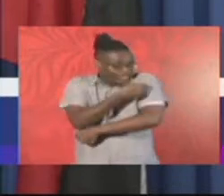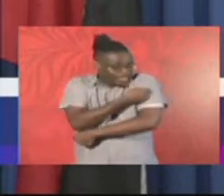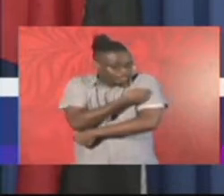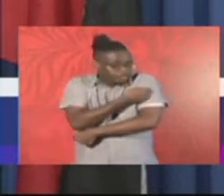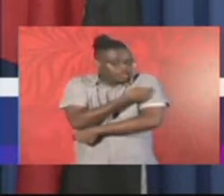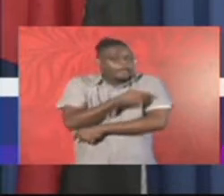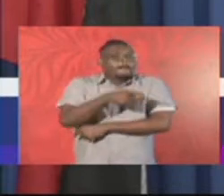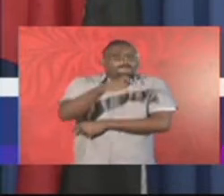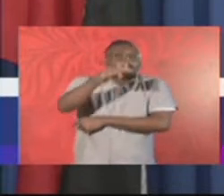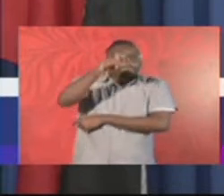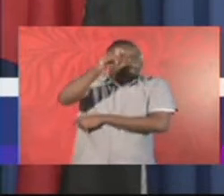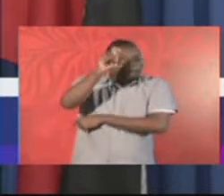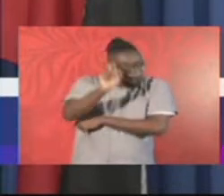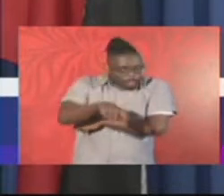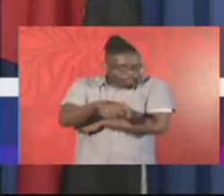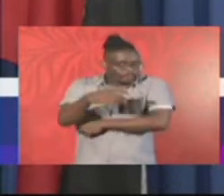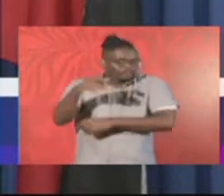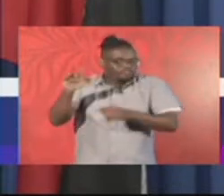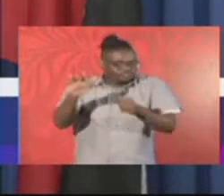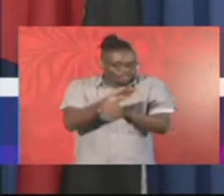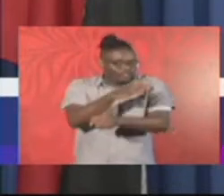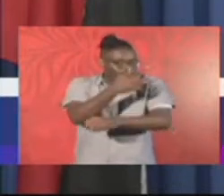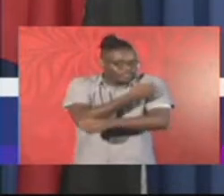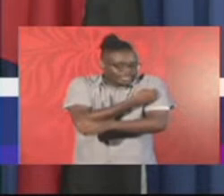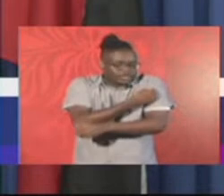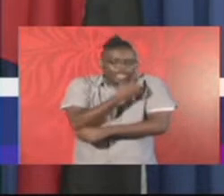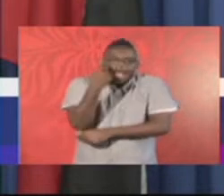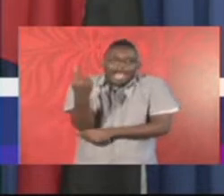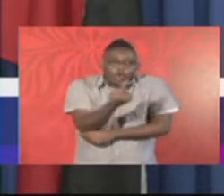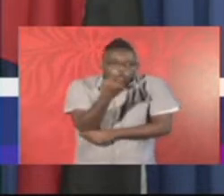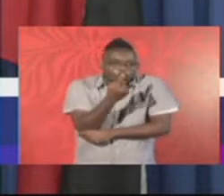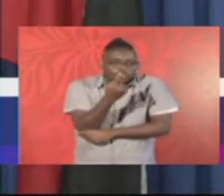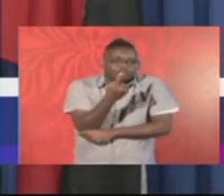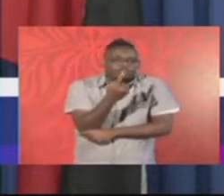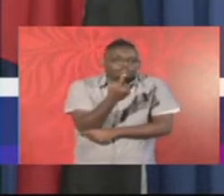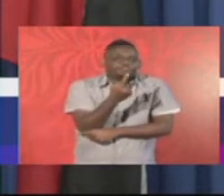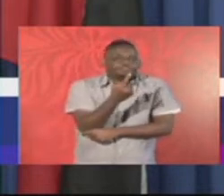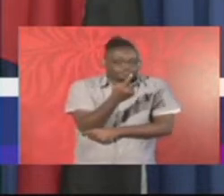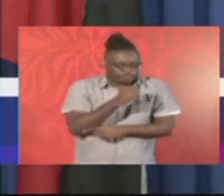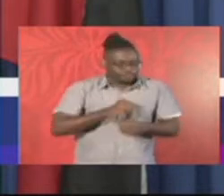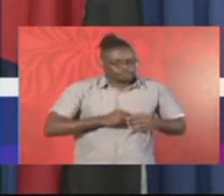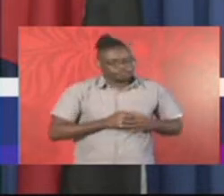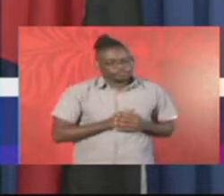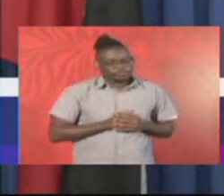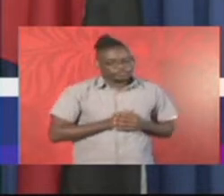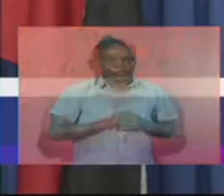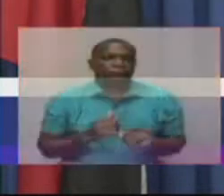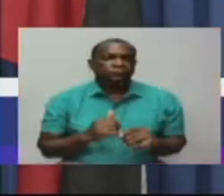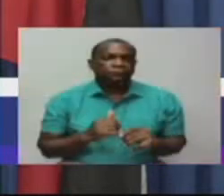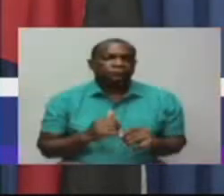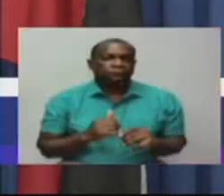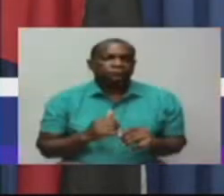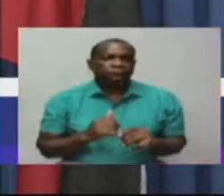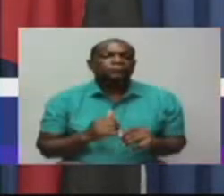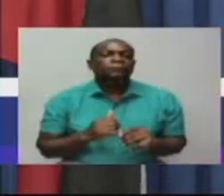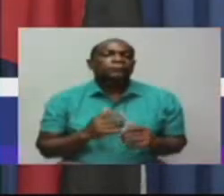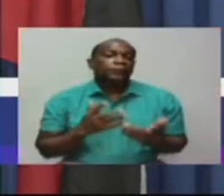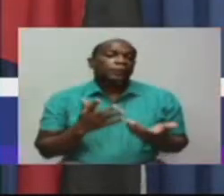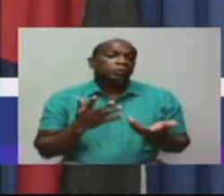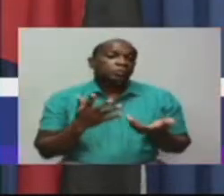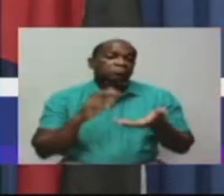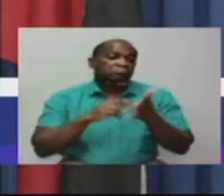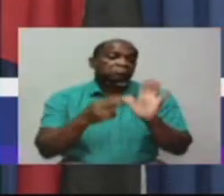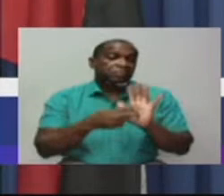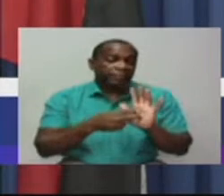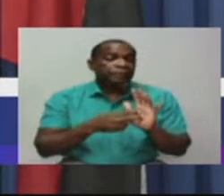it has to be for vaccinated students. So that means the student can continue what they were doing